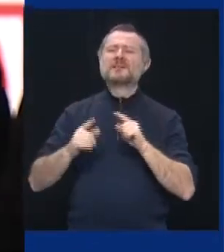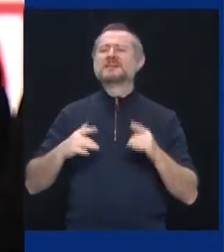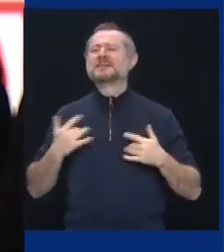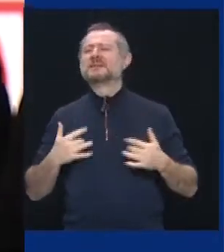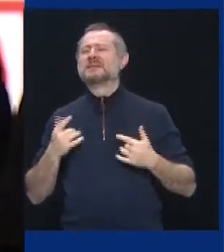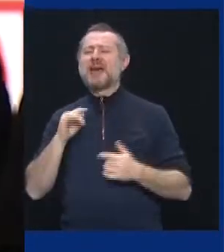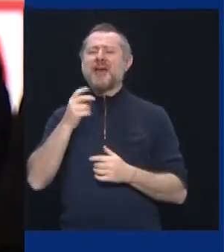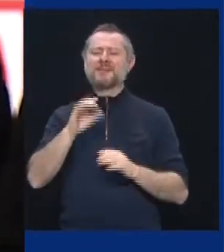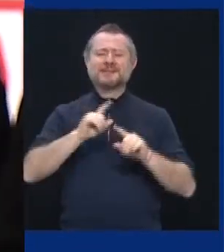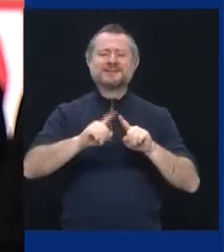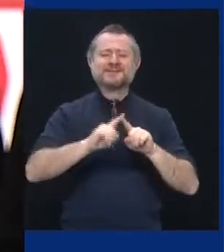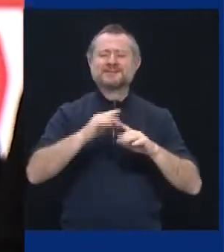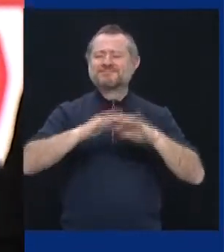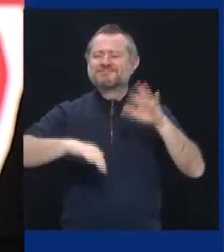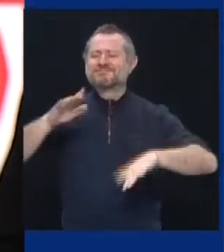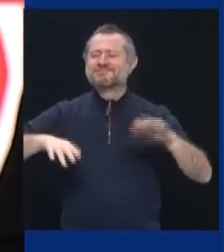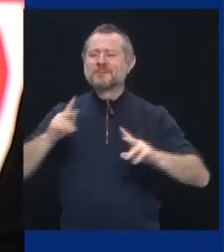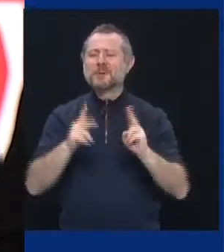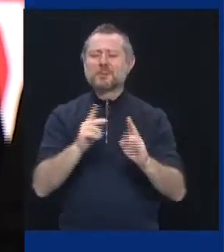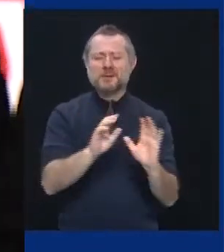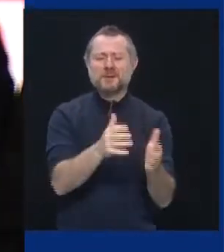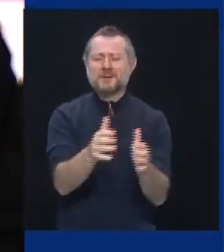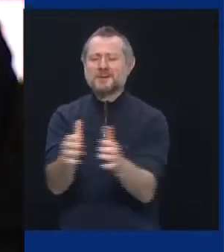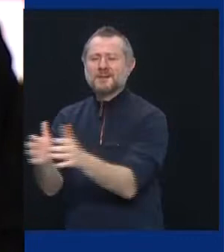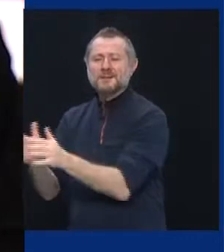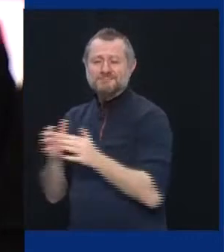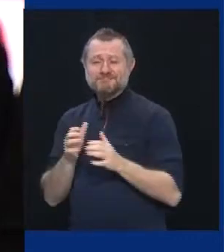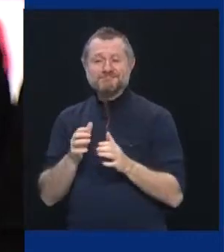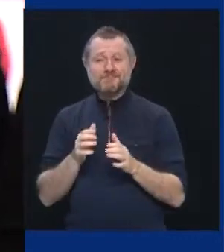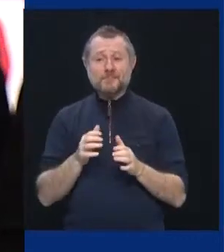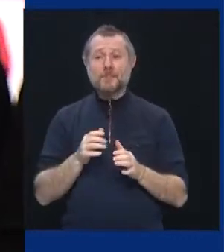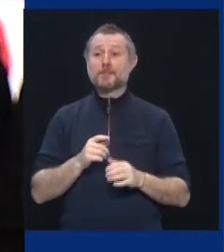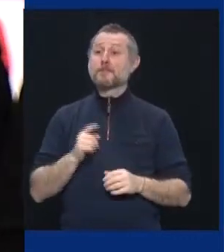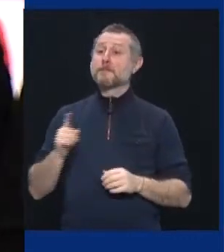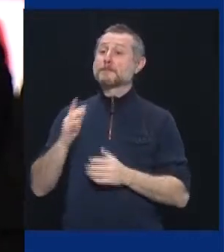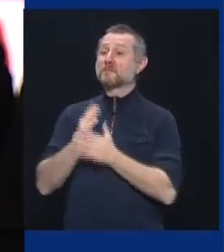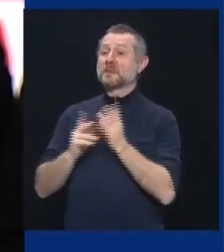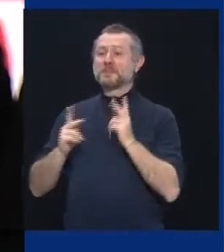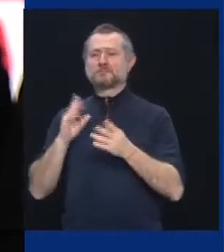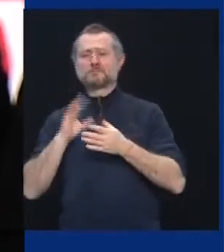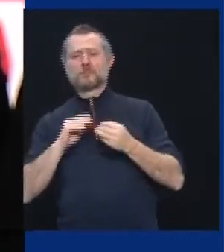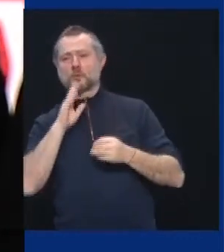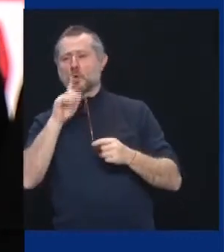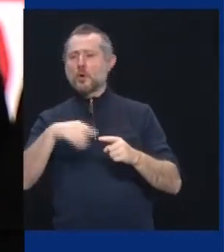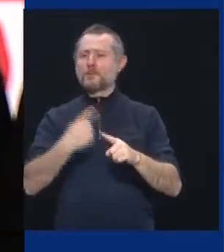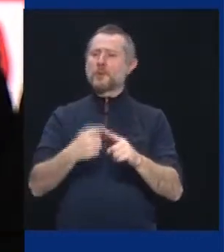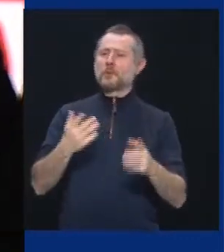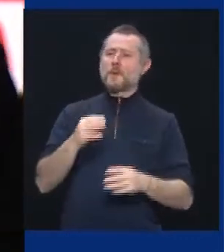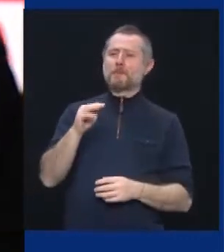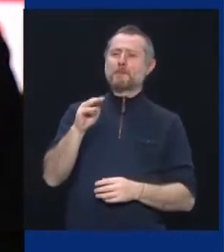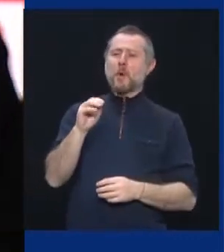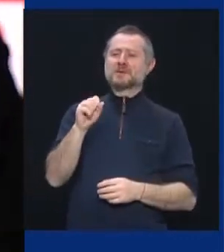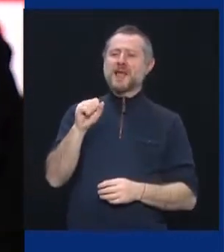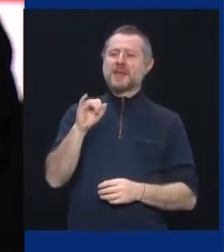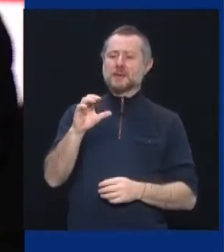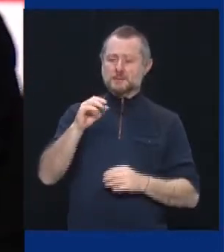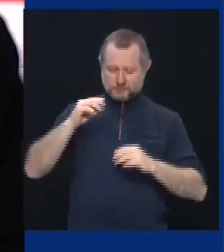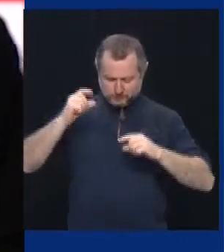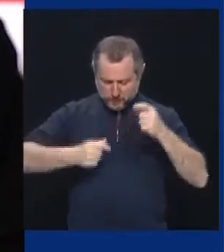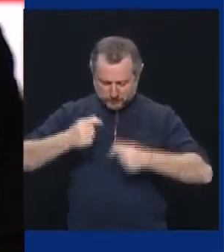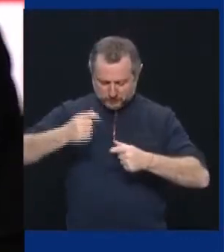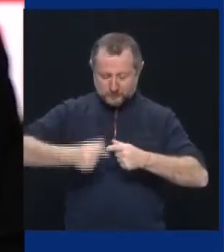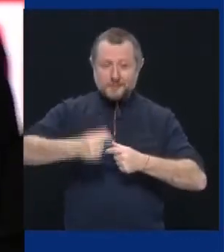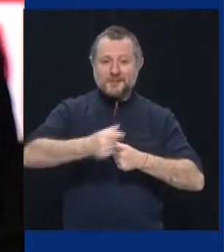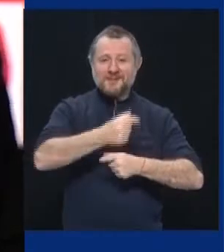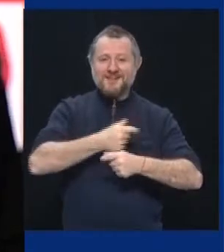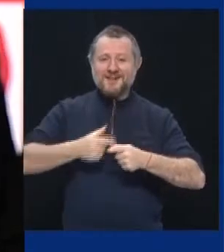of New York. Our blessed David Dinkins used to speak about the mosaic of New York. We all bring our own